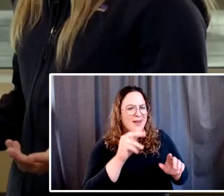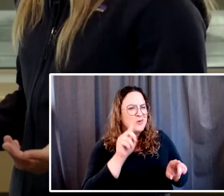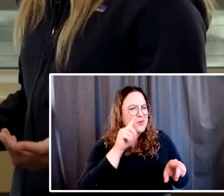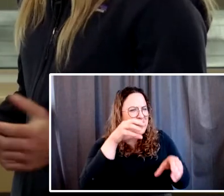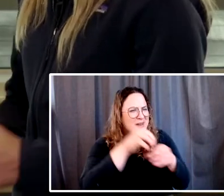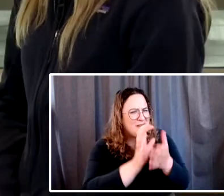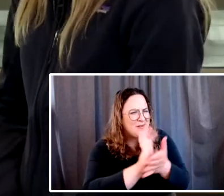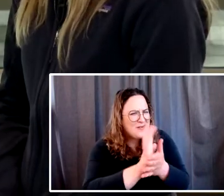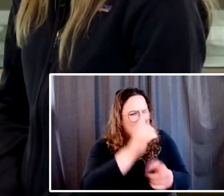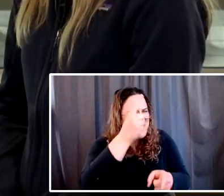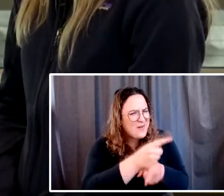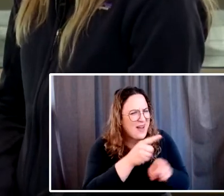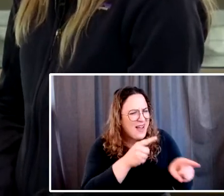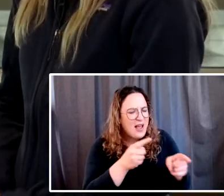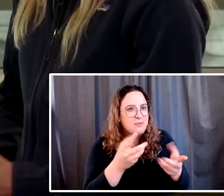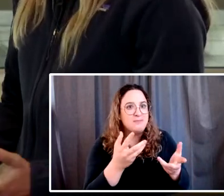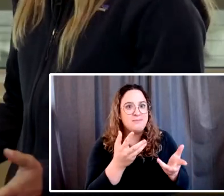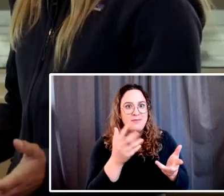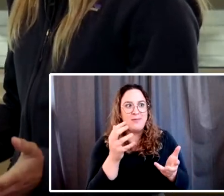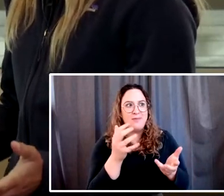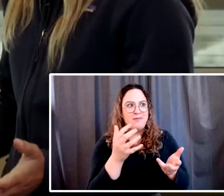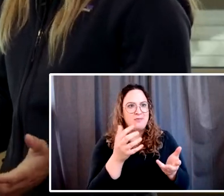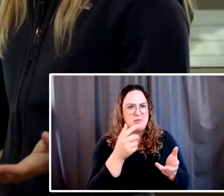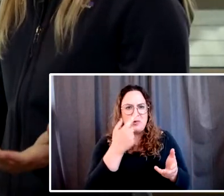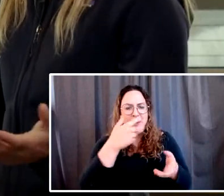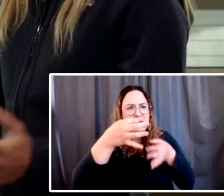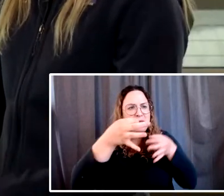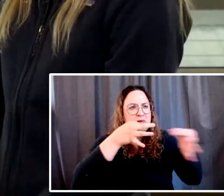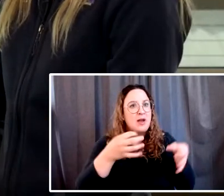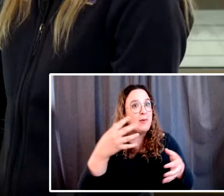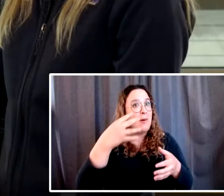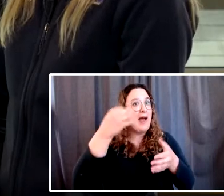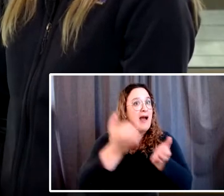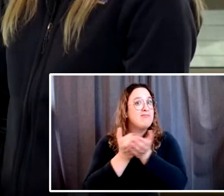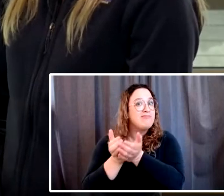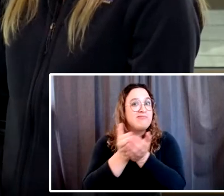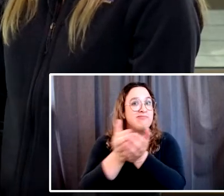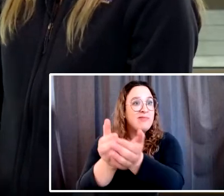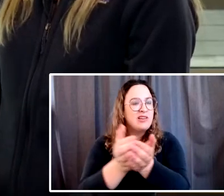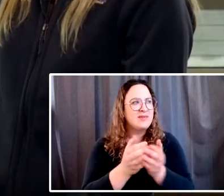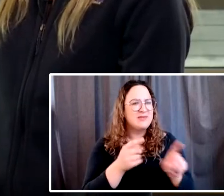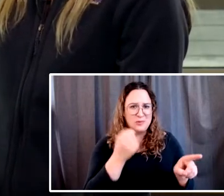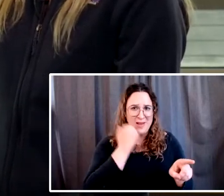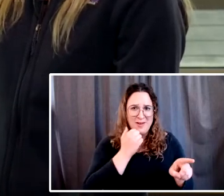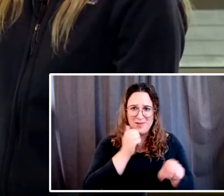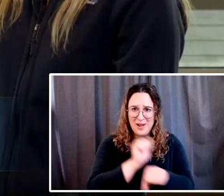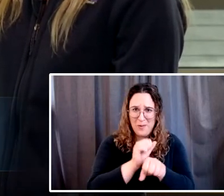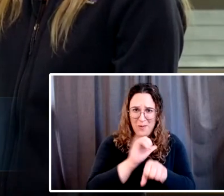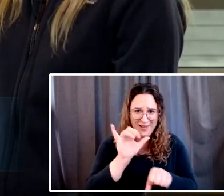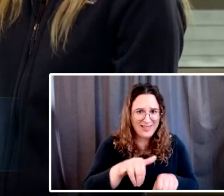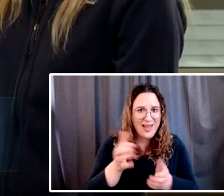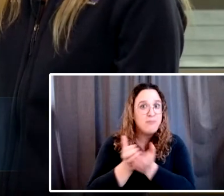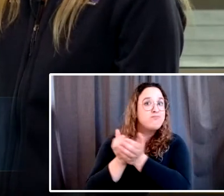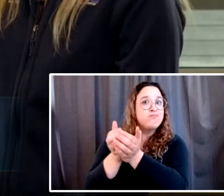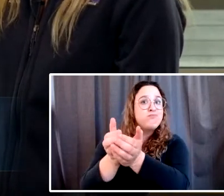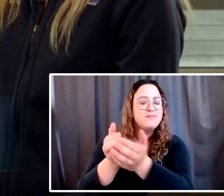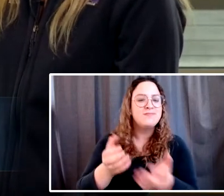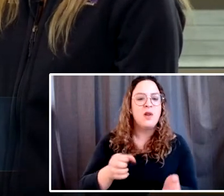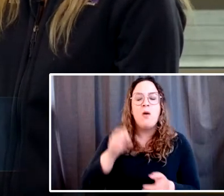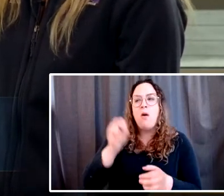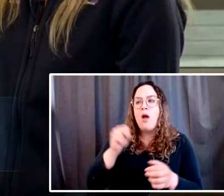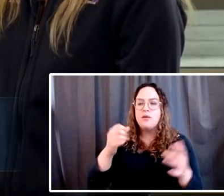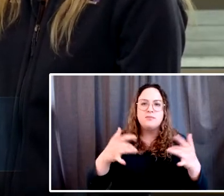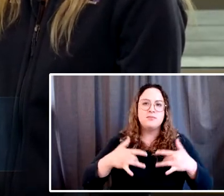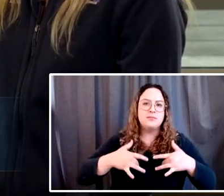it like to be out on an expedition, and is that what your day's like every day? Hi. It is so fun and exciting to be on an